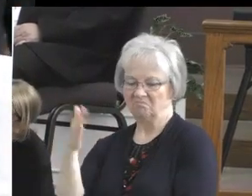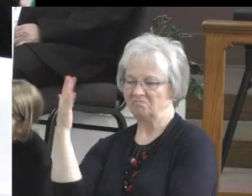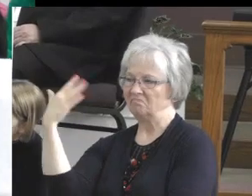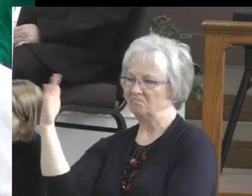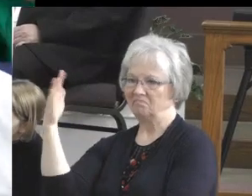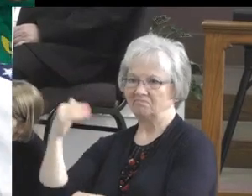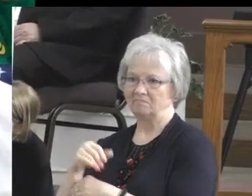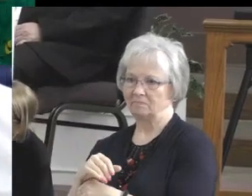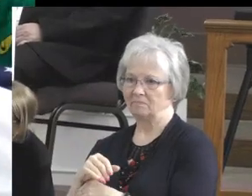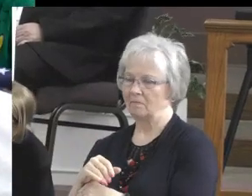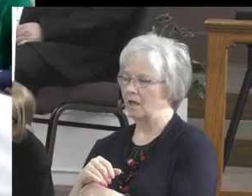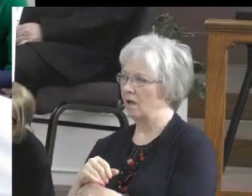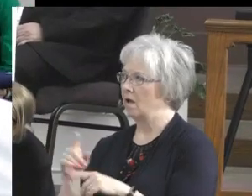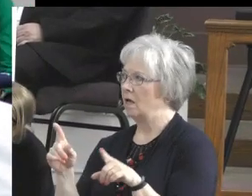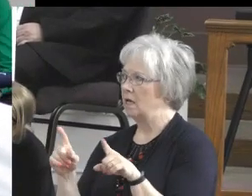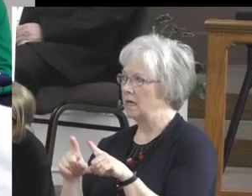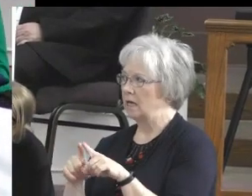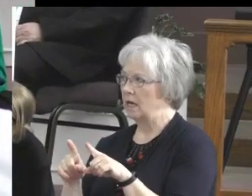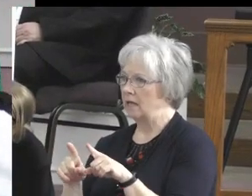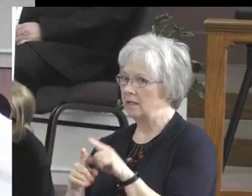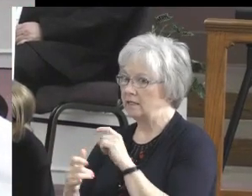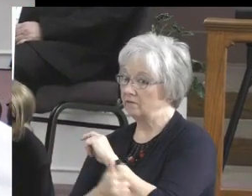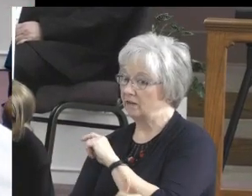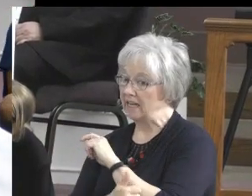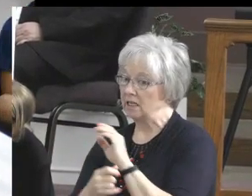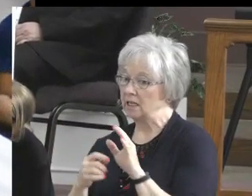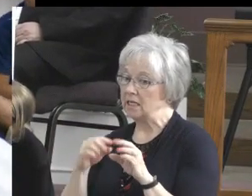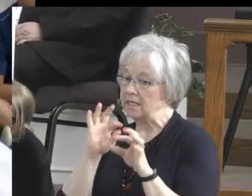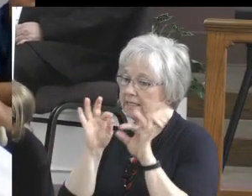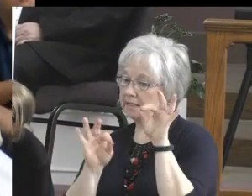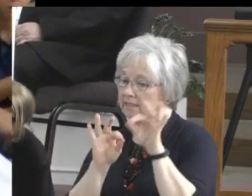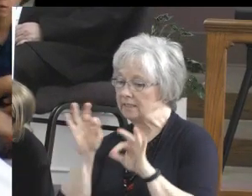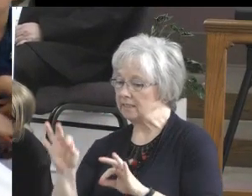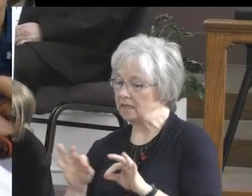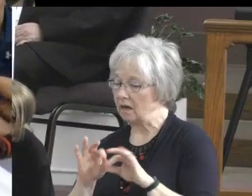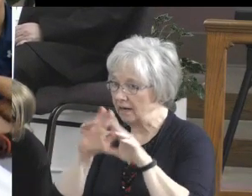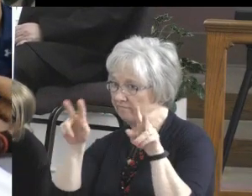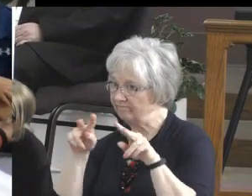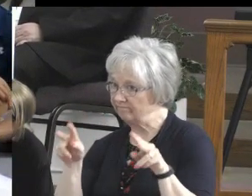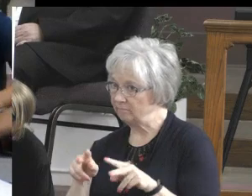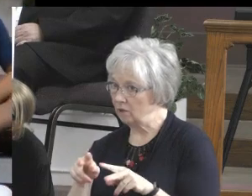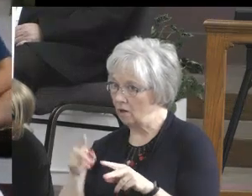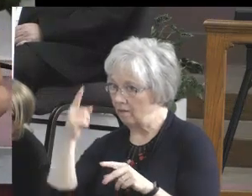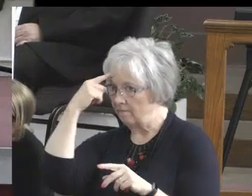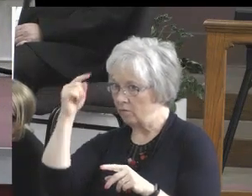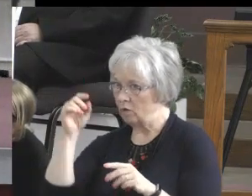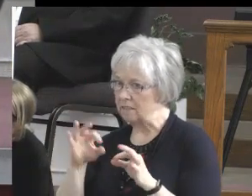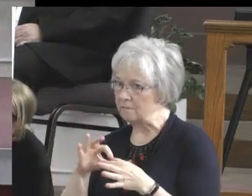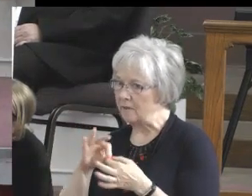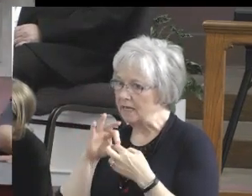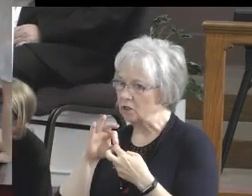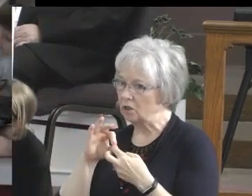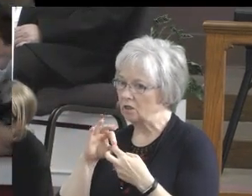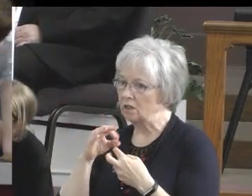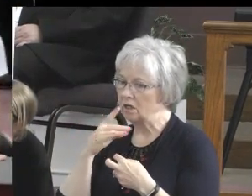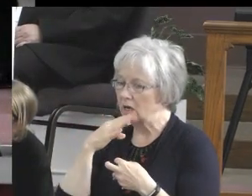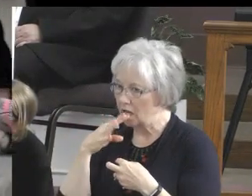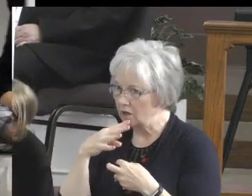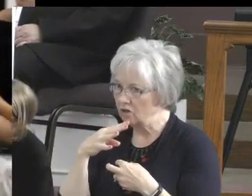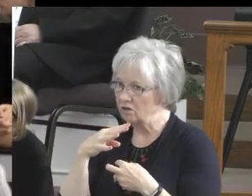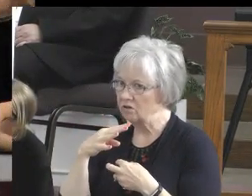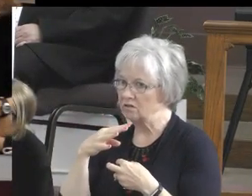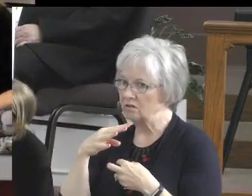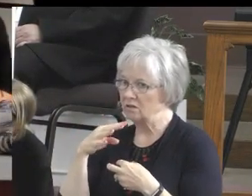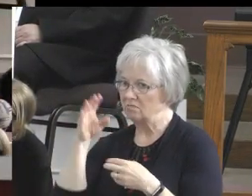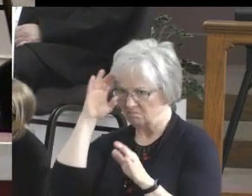A national flag is designed with specific meaning for its colors and symbols. And the colors of the national